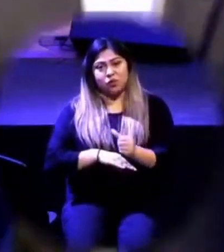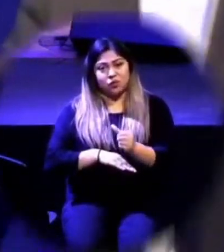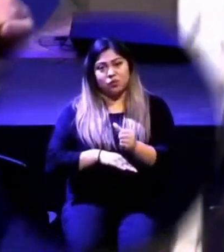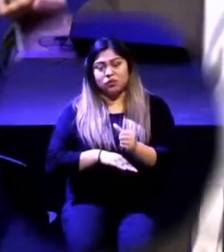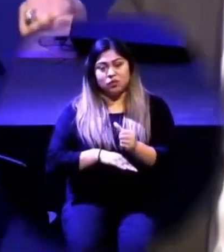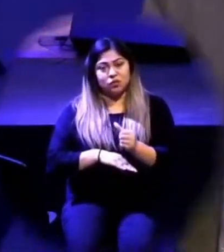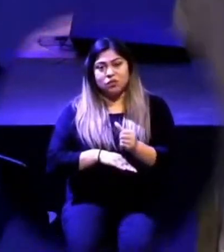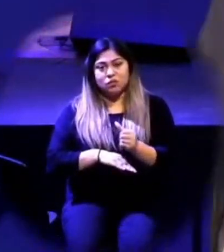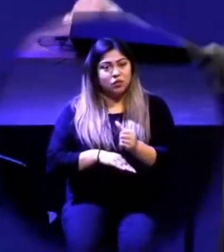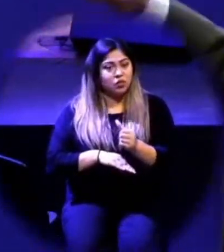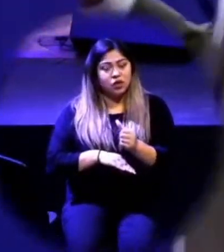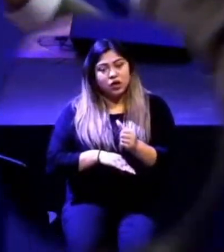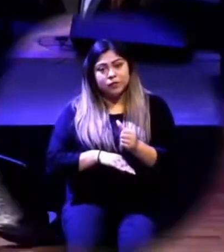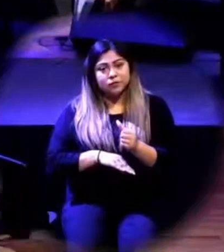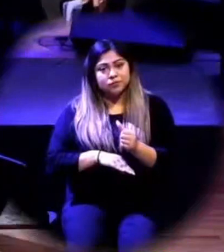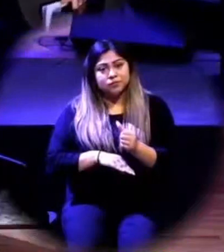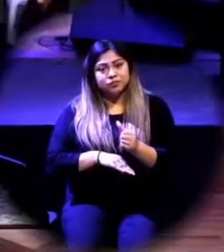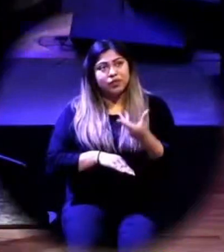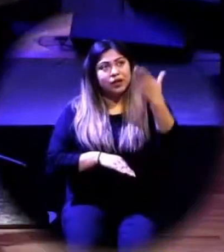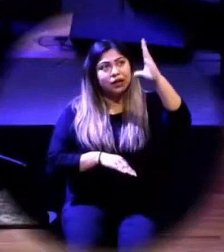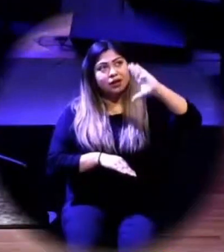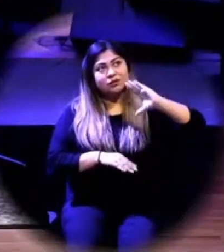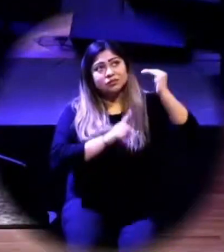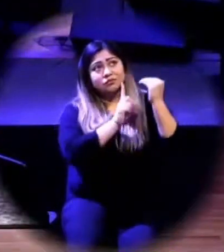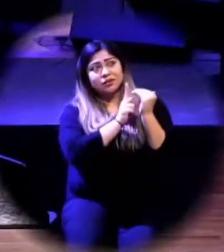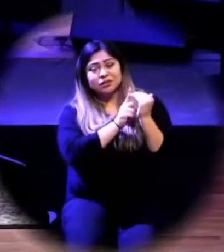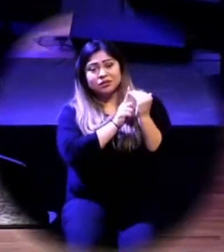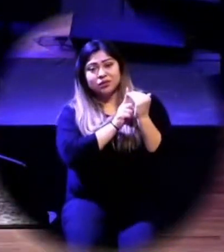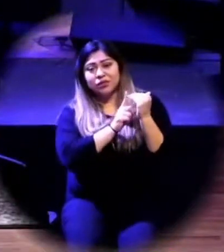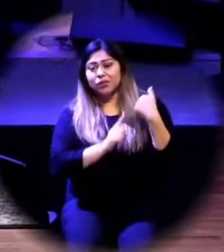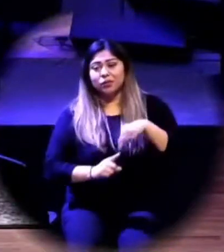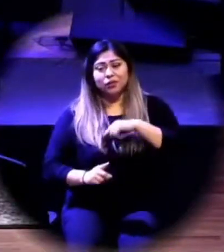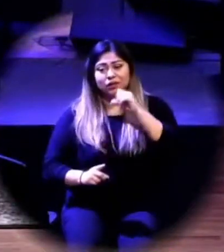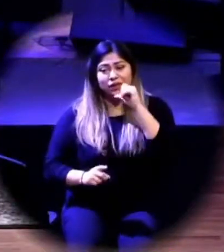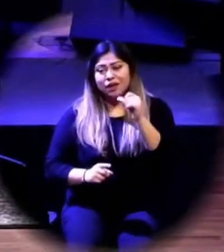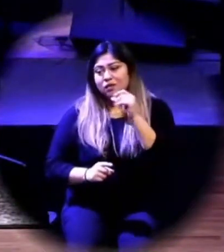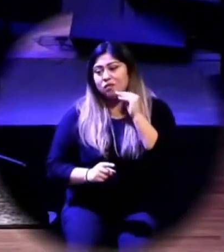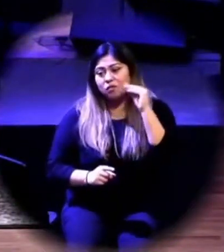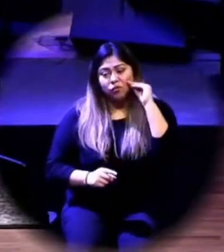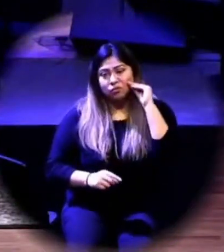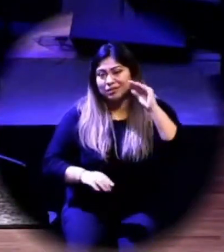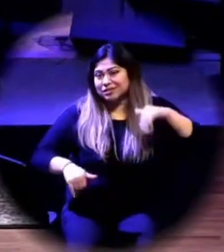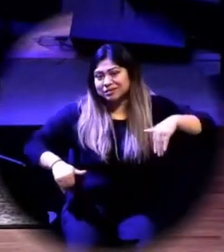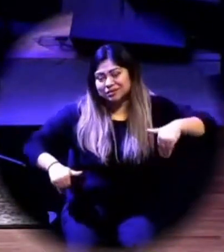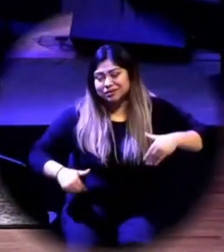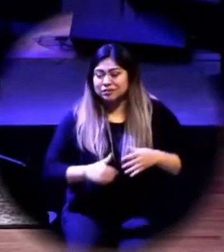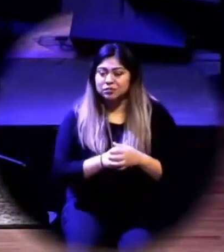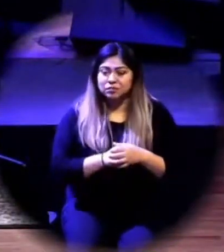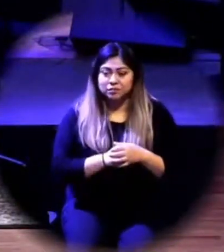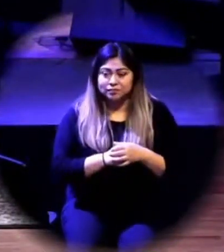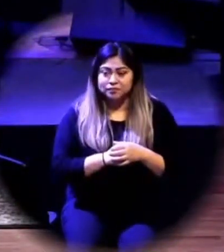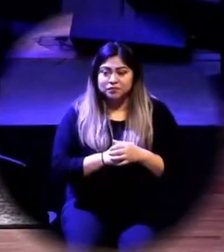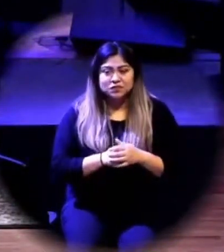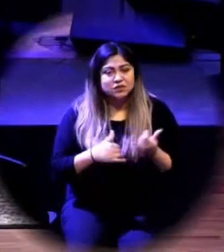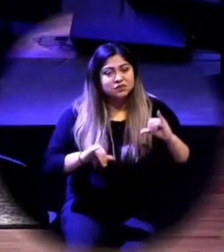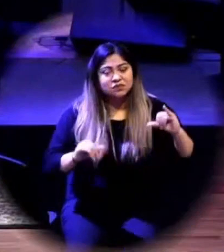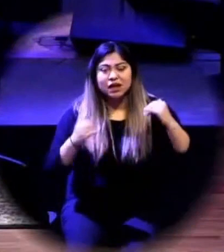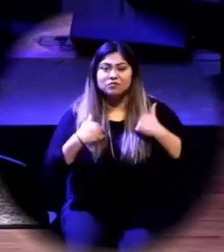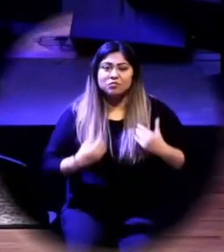are not home yet. He has more in store for us. How do we know that he cares for